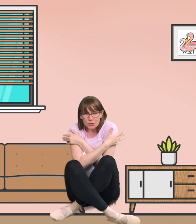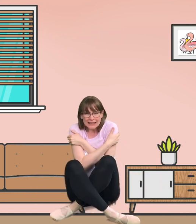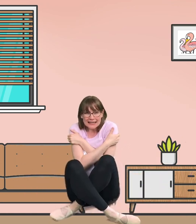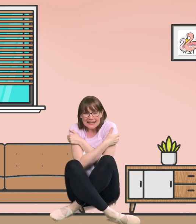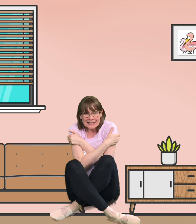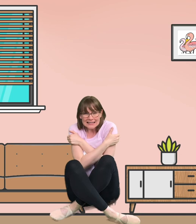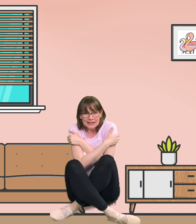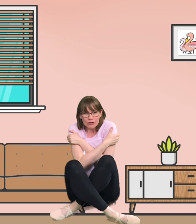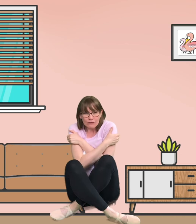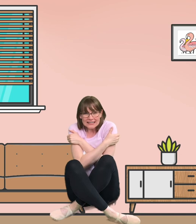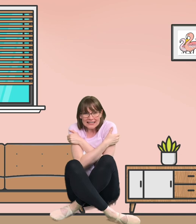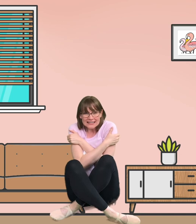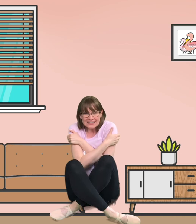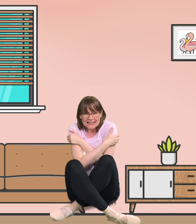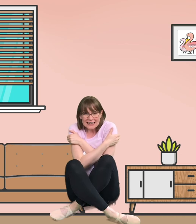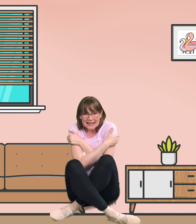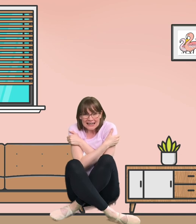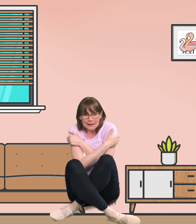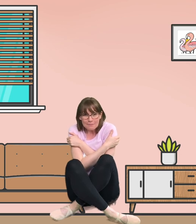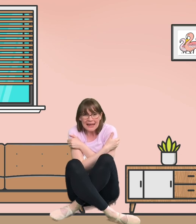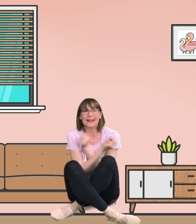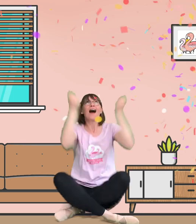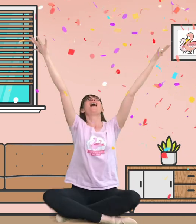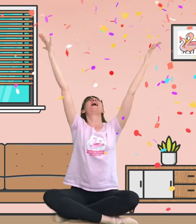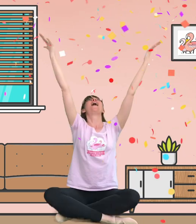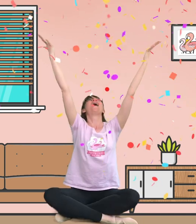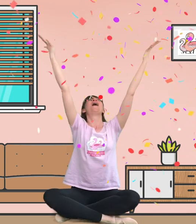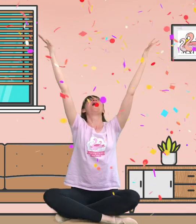and squeeze. Ready, steady, big.